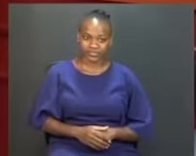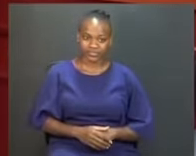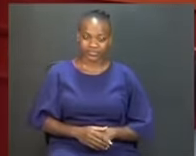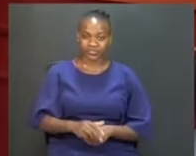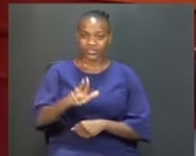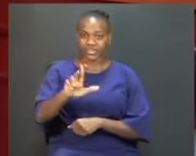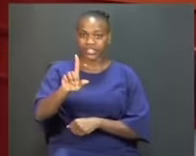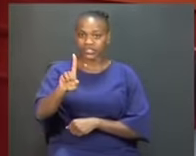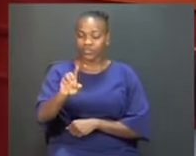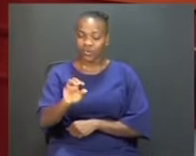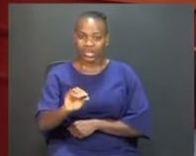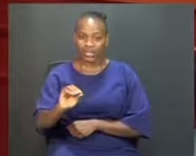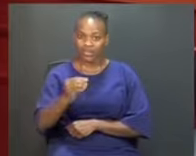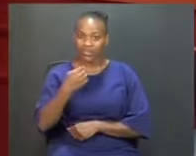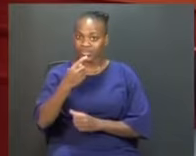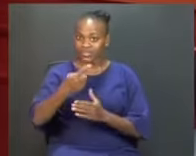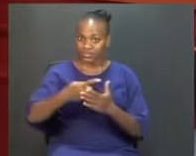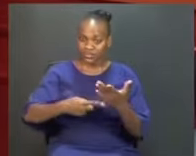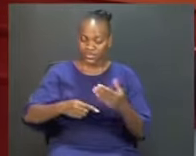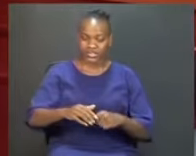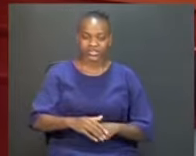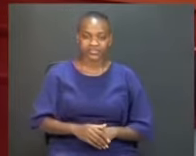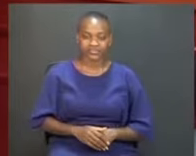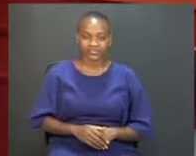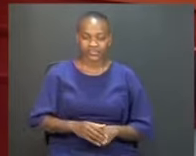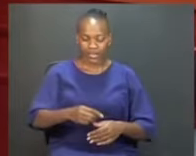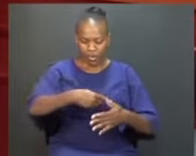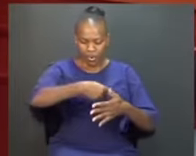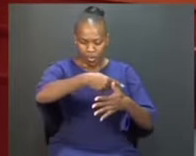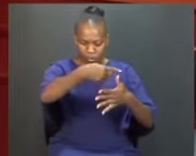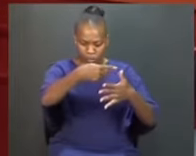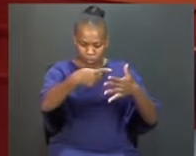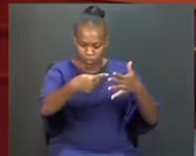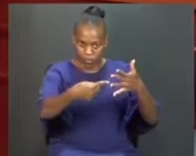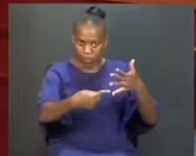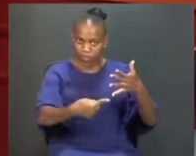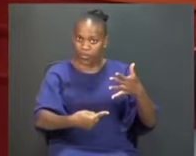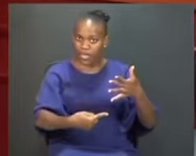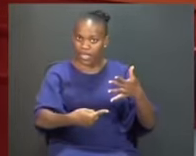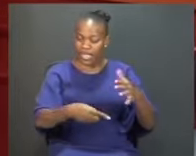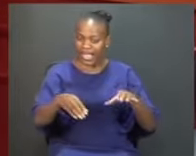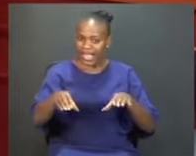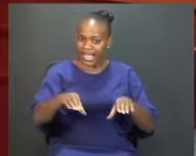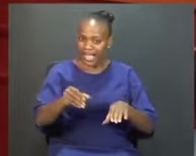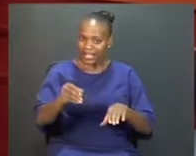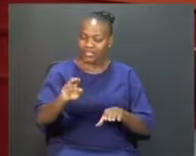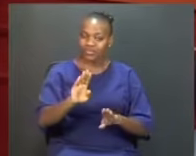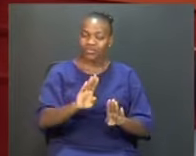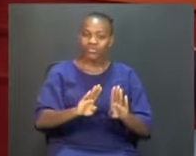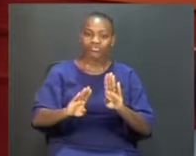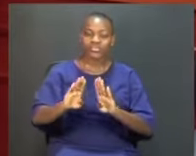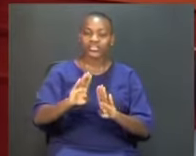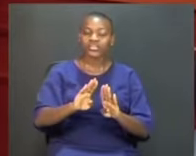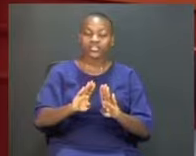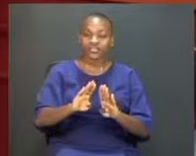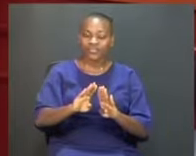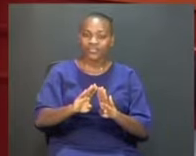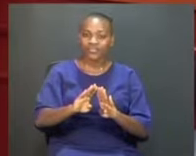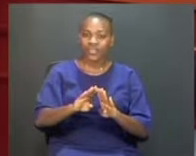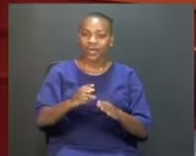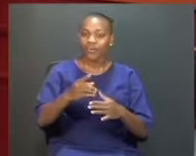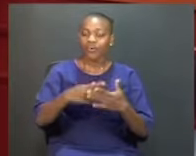31O says, any of the following acts or conduct constitutes